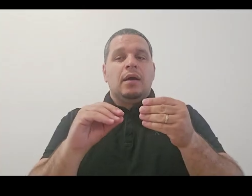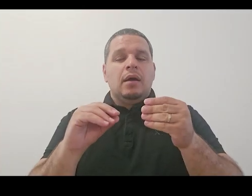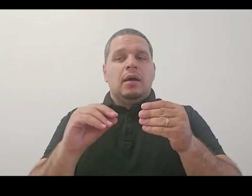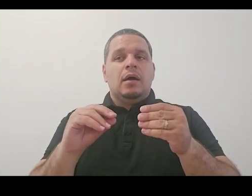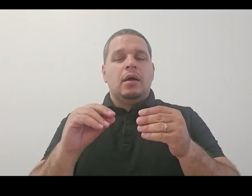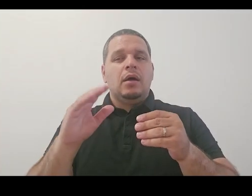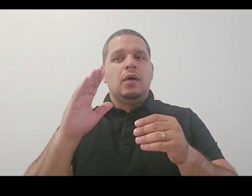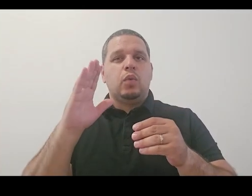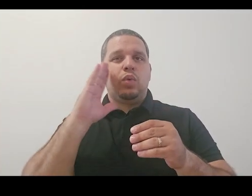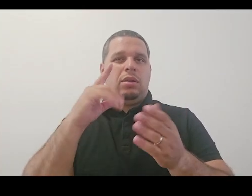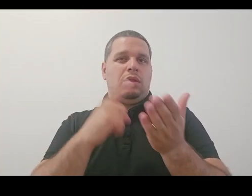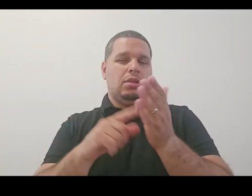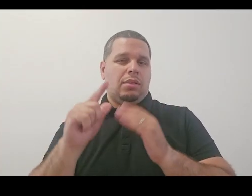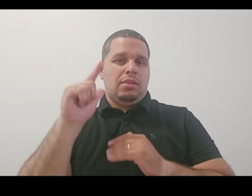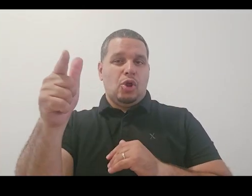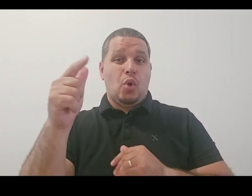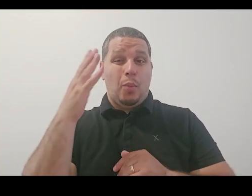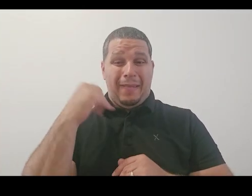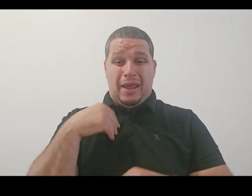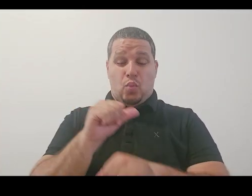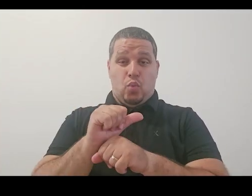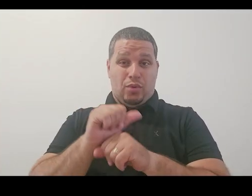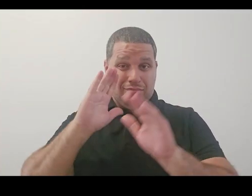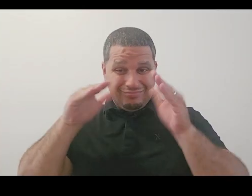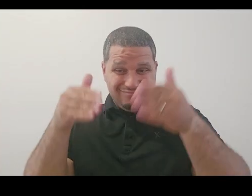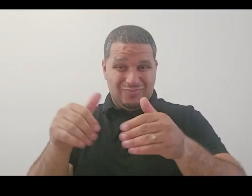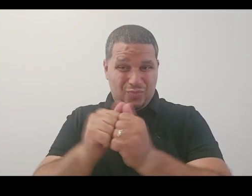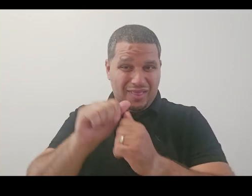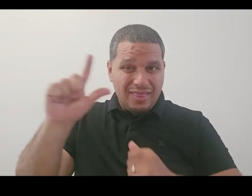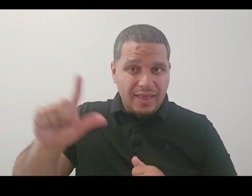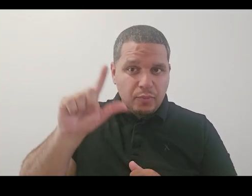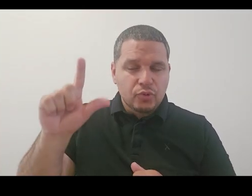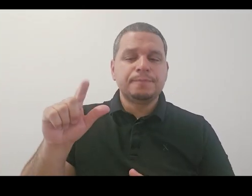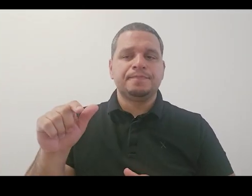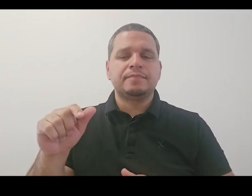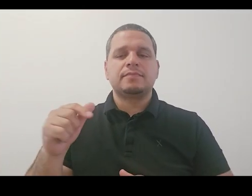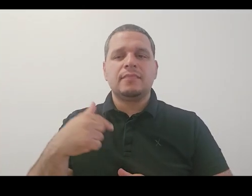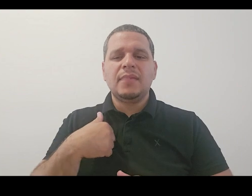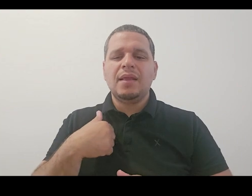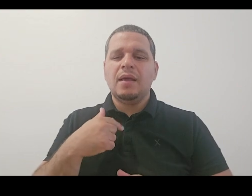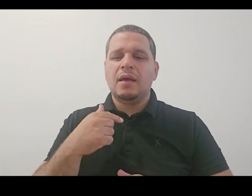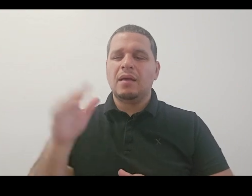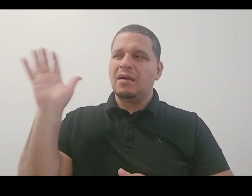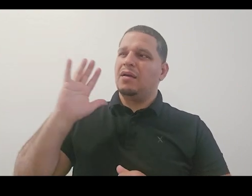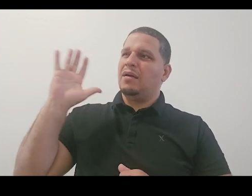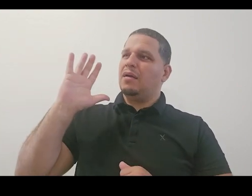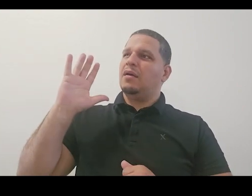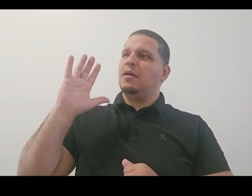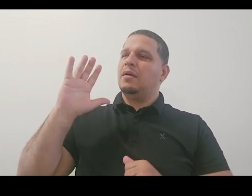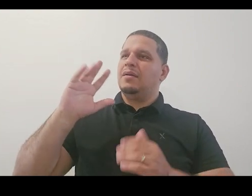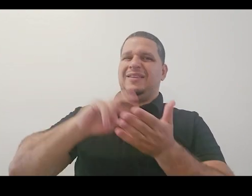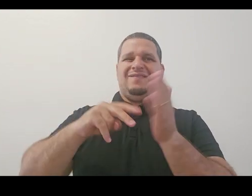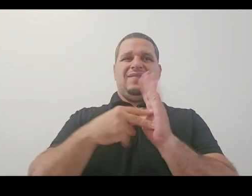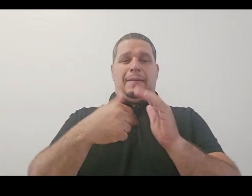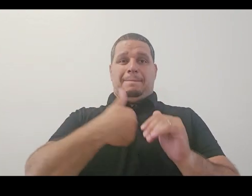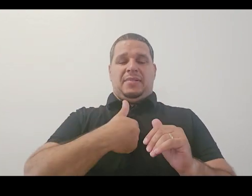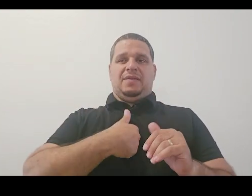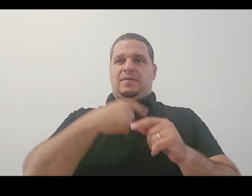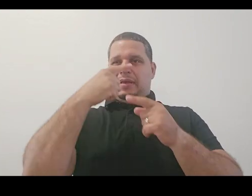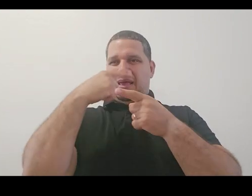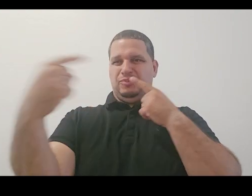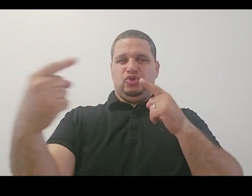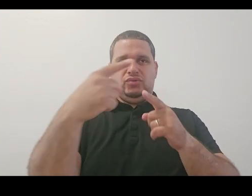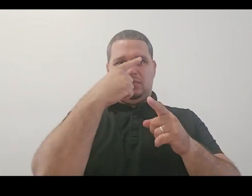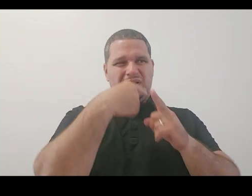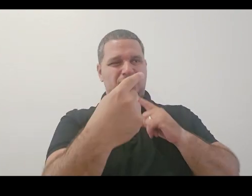me later, and probably because of my work in the library, is I really used to define myself in opposition